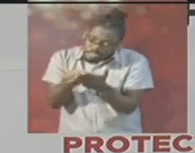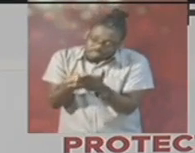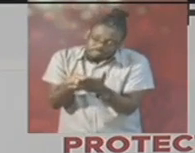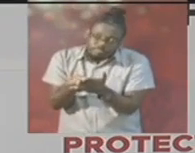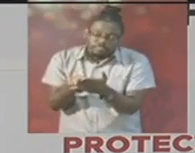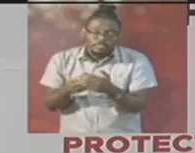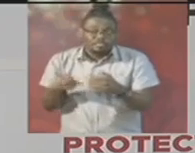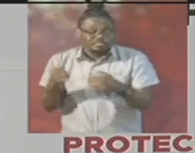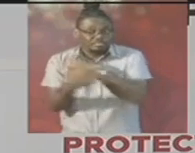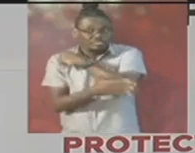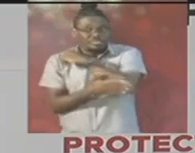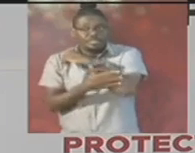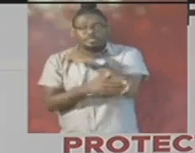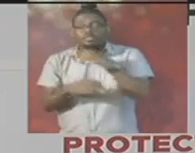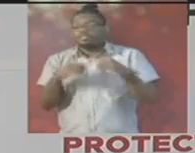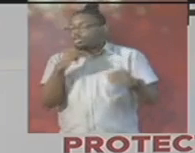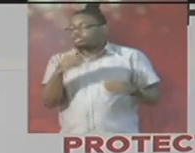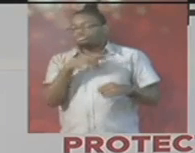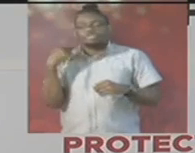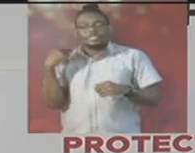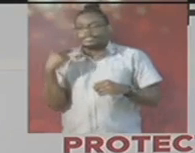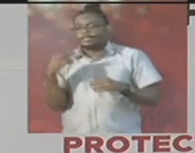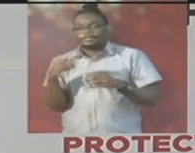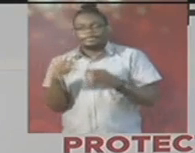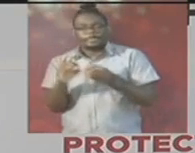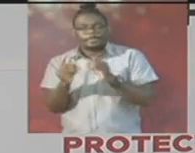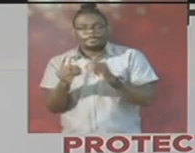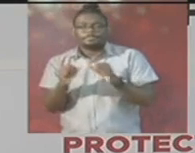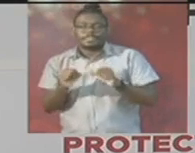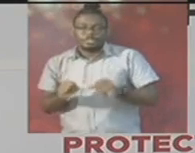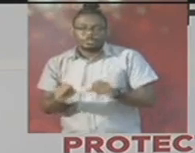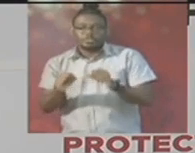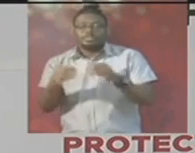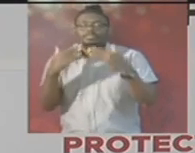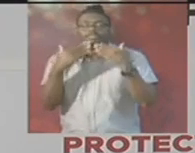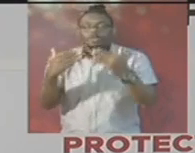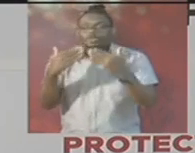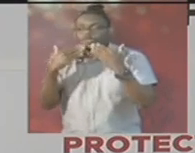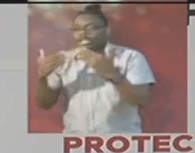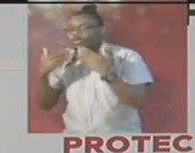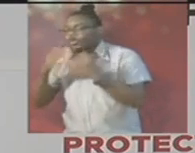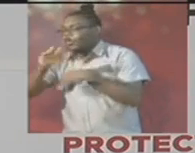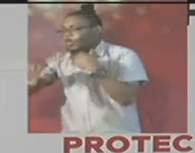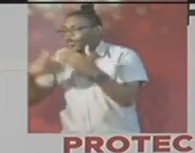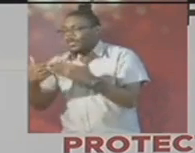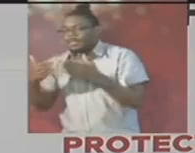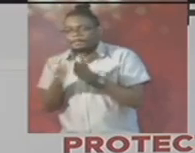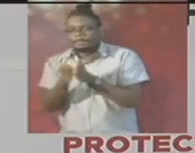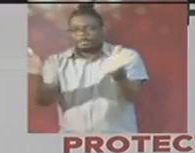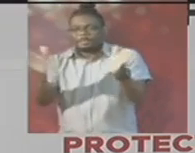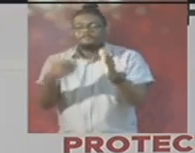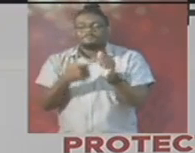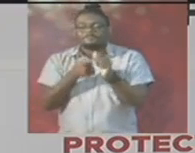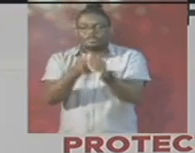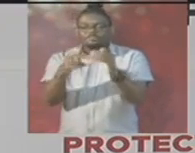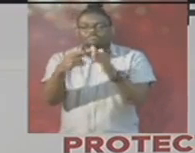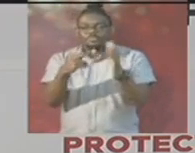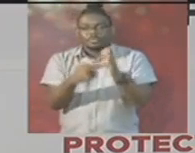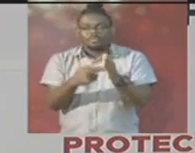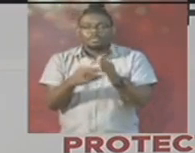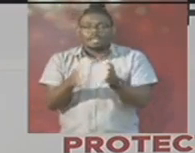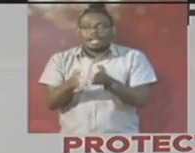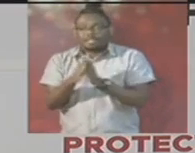the past few minutes. I want to thank all those members of the public who have been cooperating, and ask those who have not